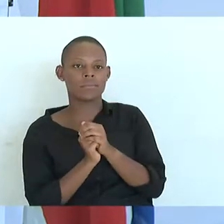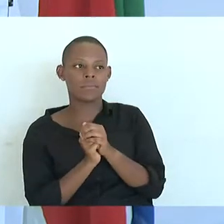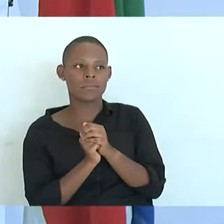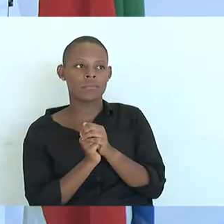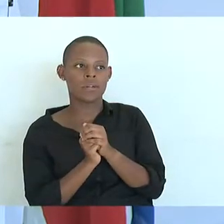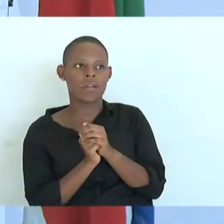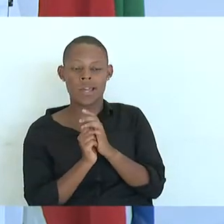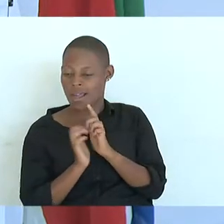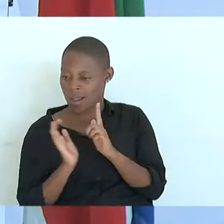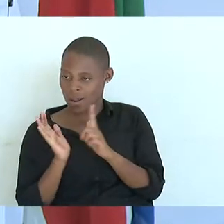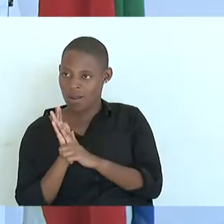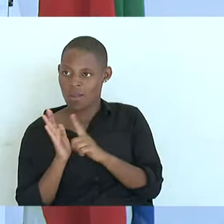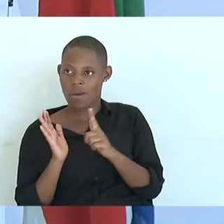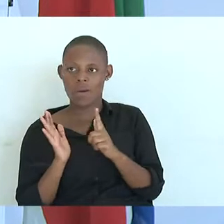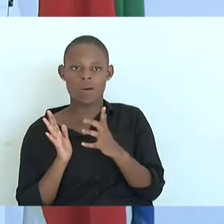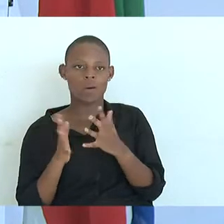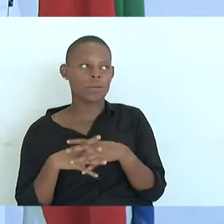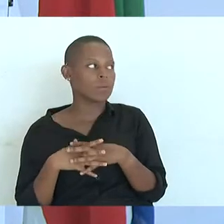good laws.